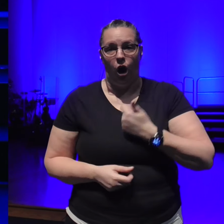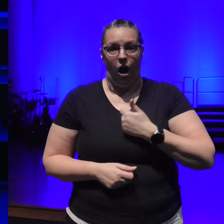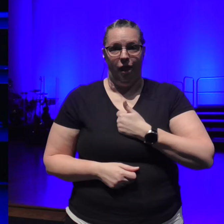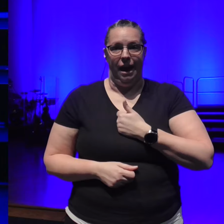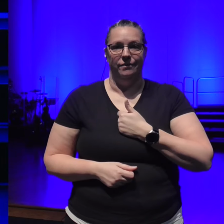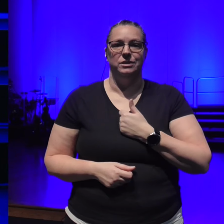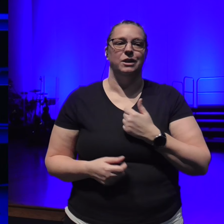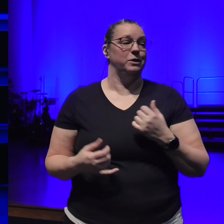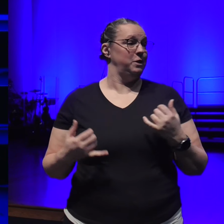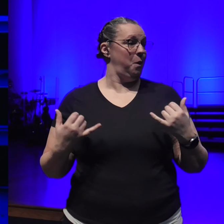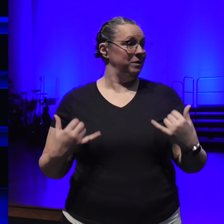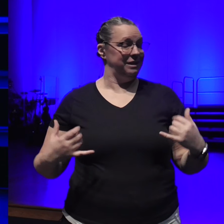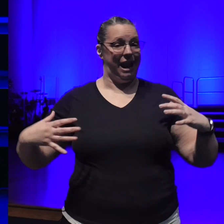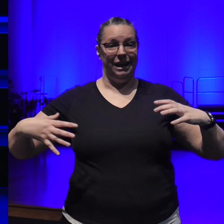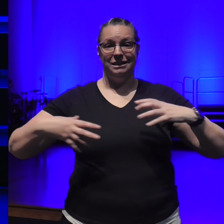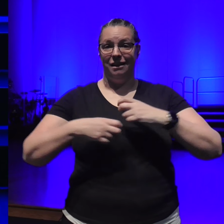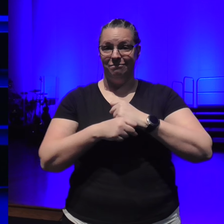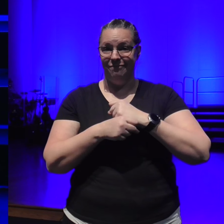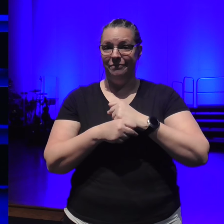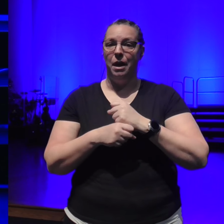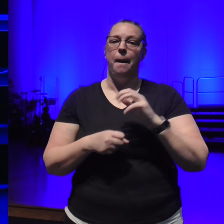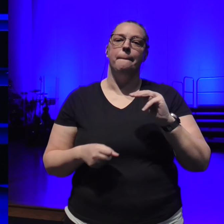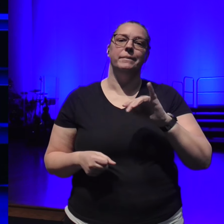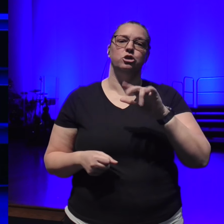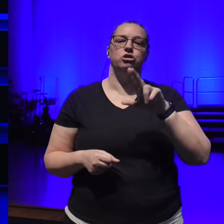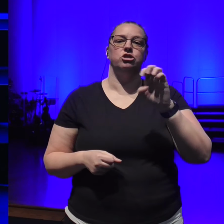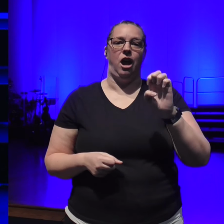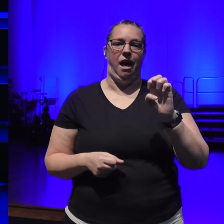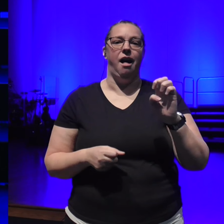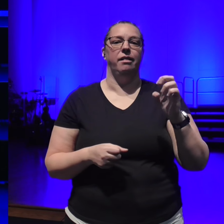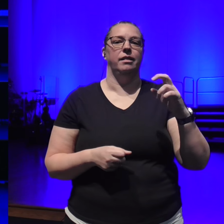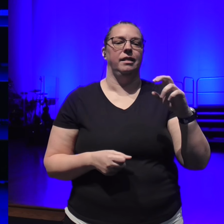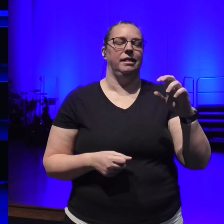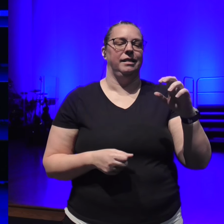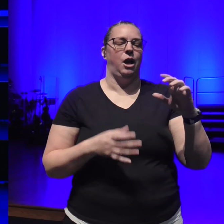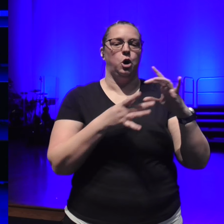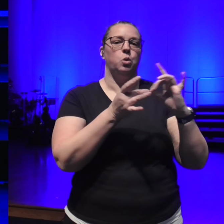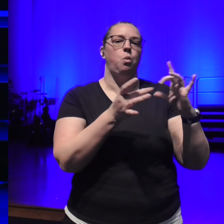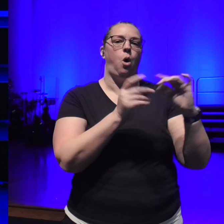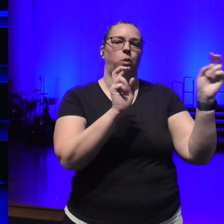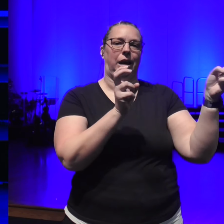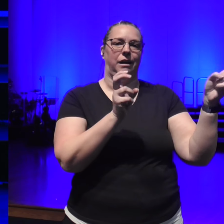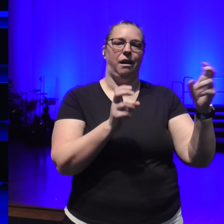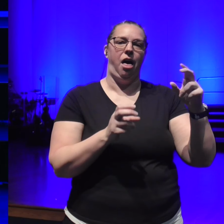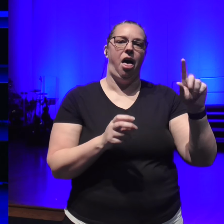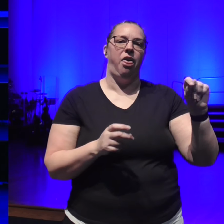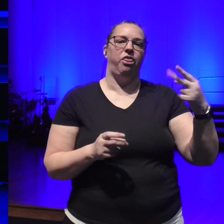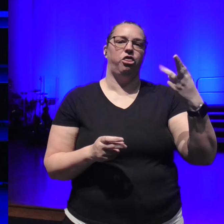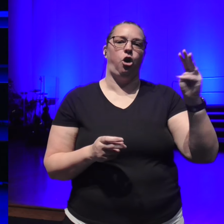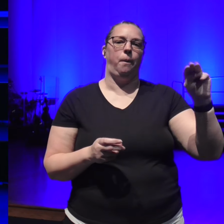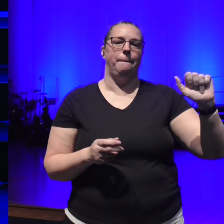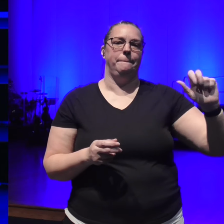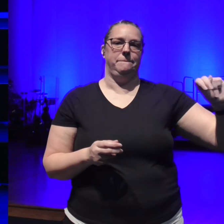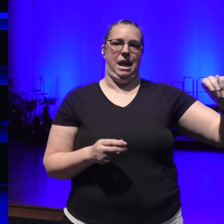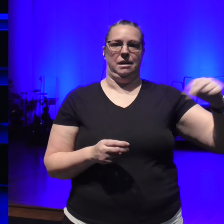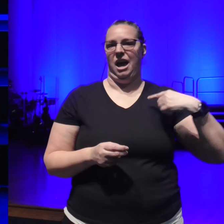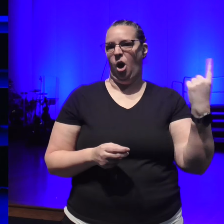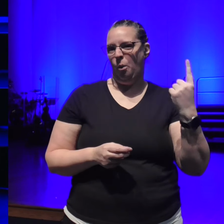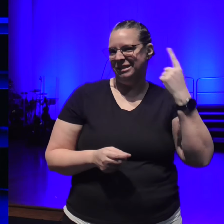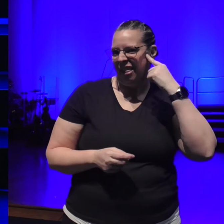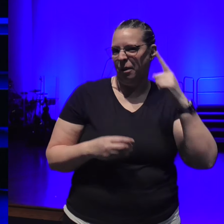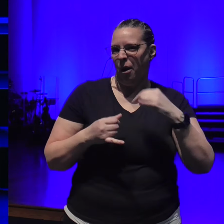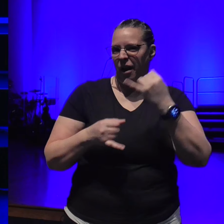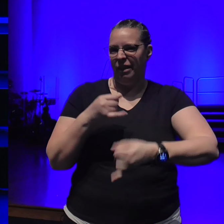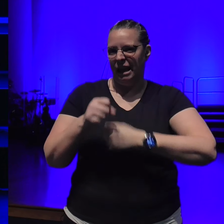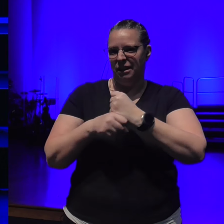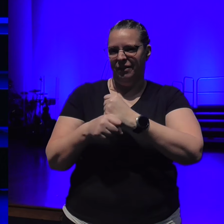As we close today, Michelle quoted beautifully from Howard Thurman before, and I have a favorite piece of his that I always think about at year's end,